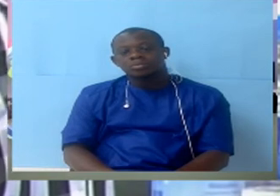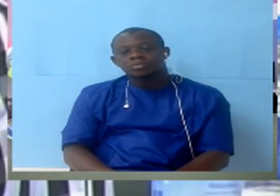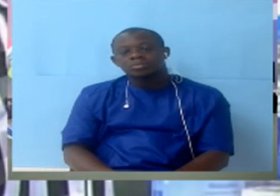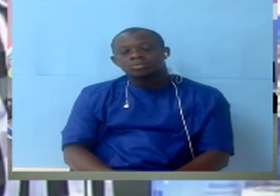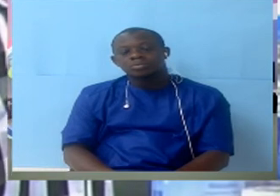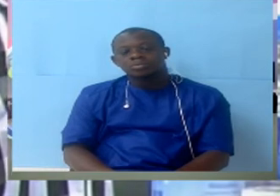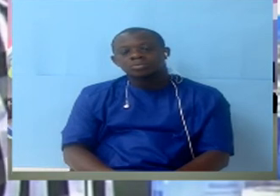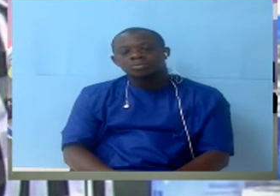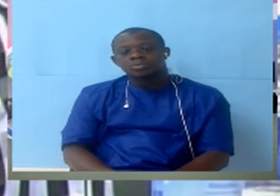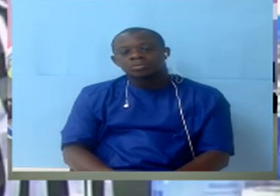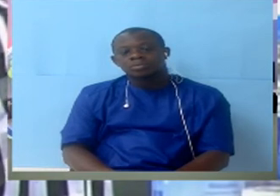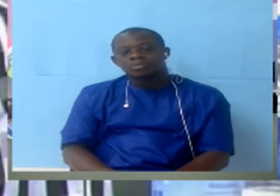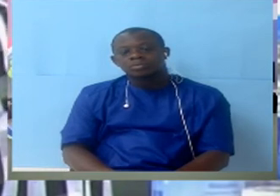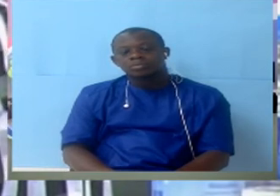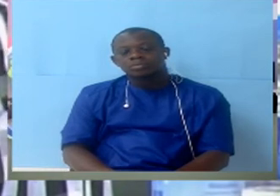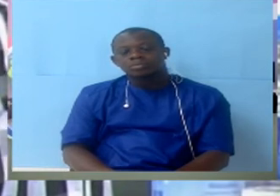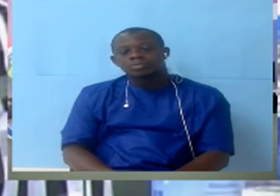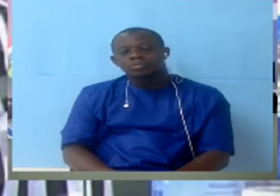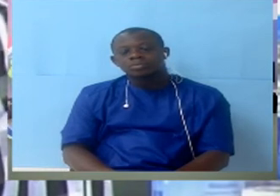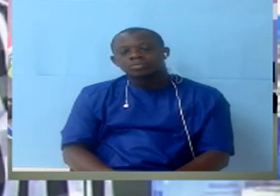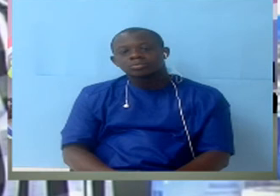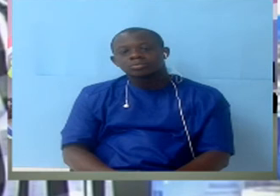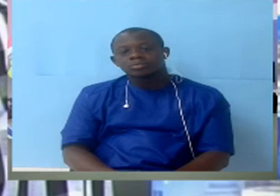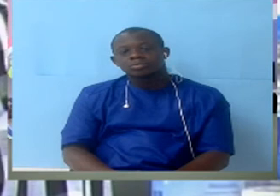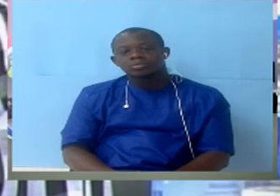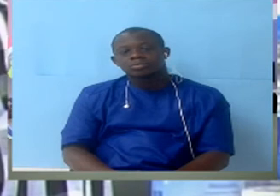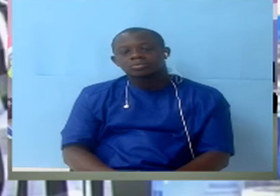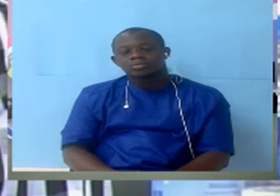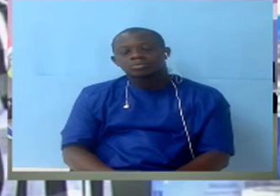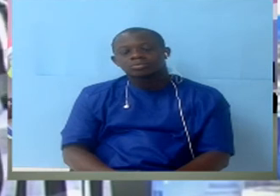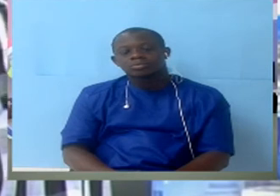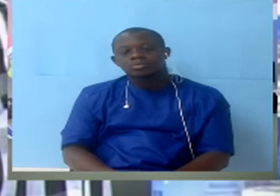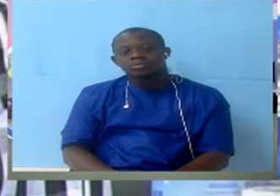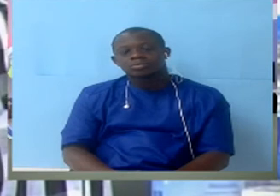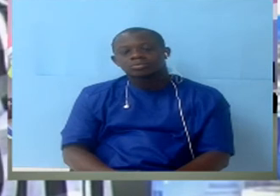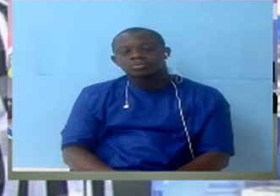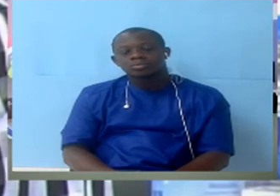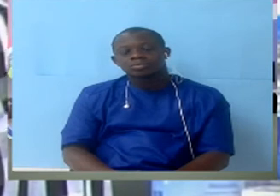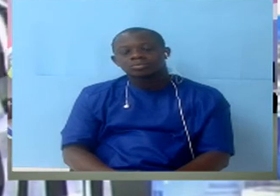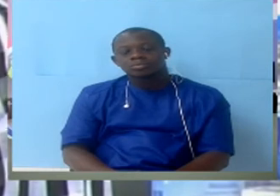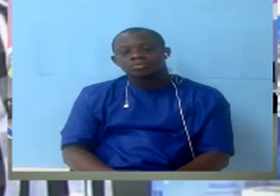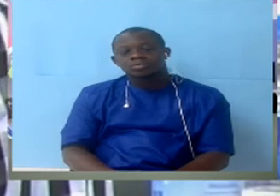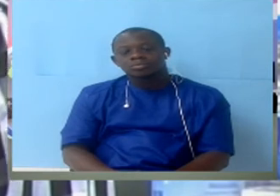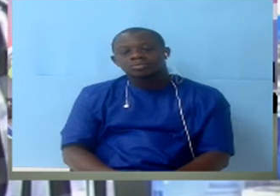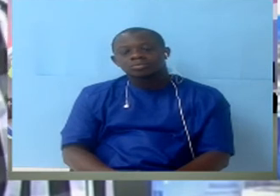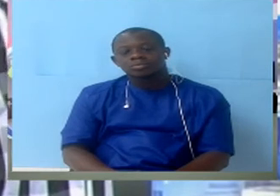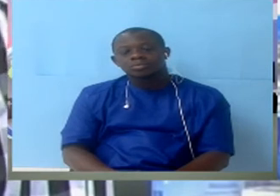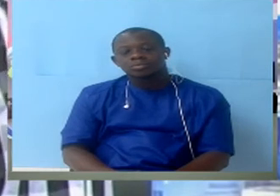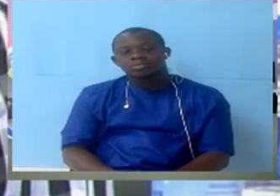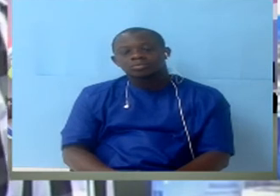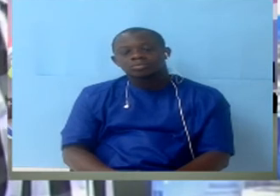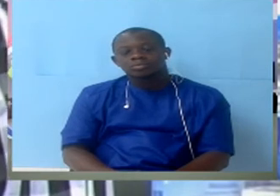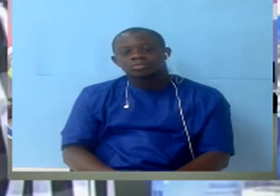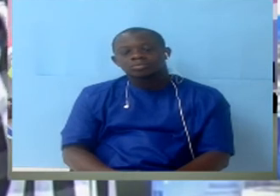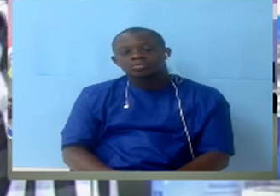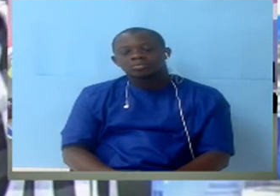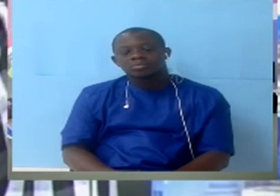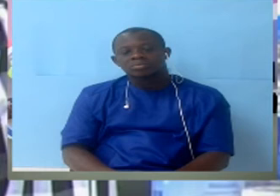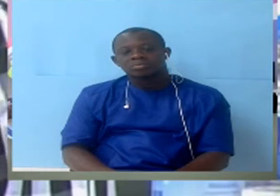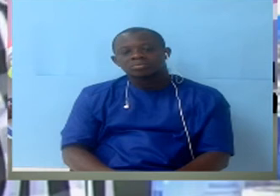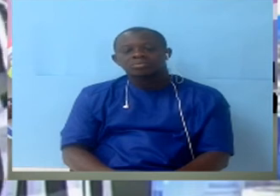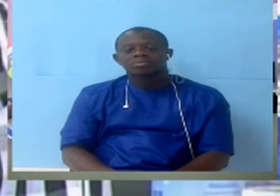ni manje no but be jang manta blato but manje no e malabe jela nyamen. So Usman Baji have to announcement make on state